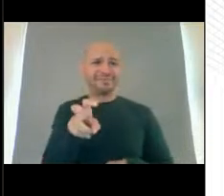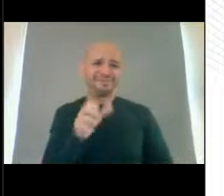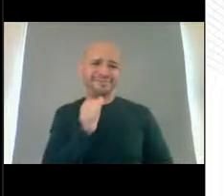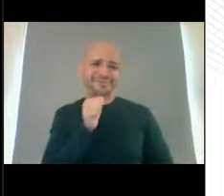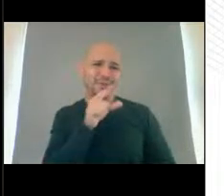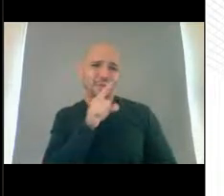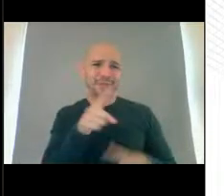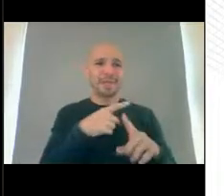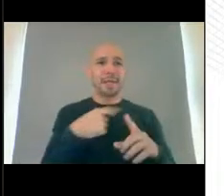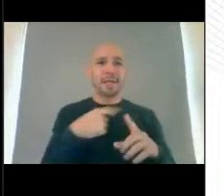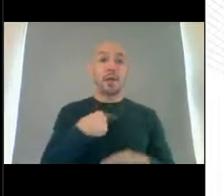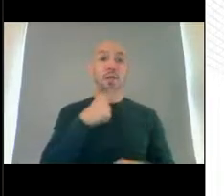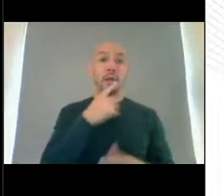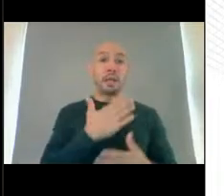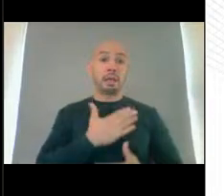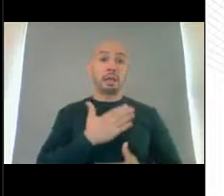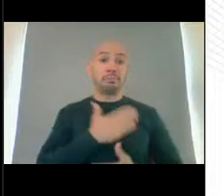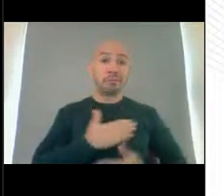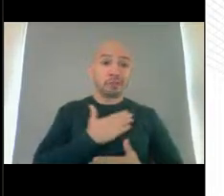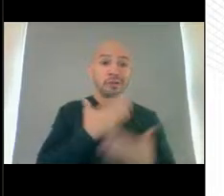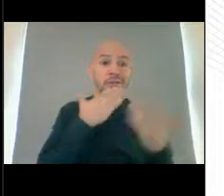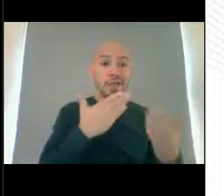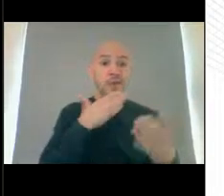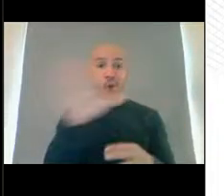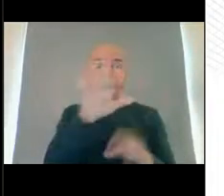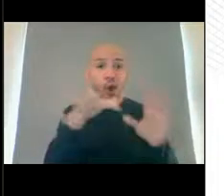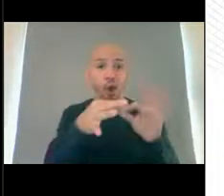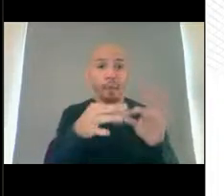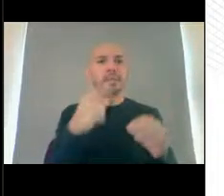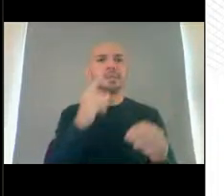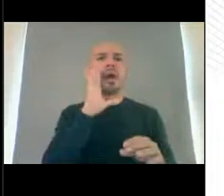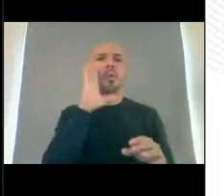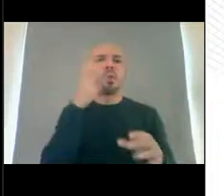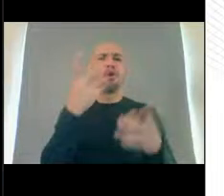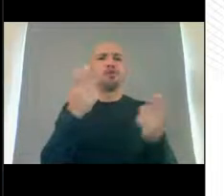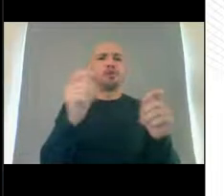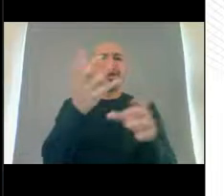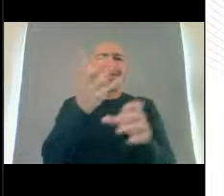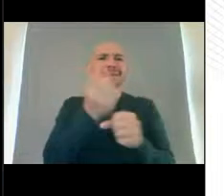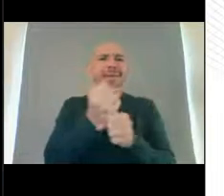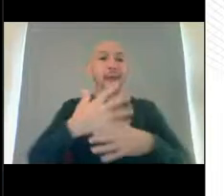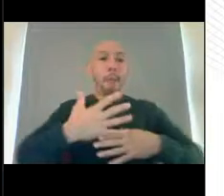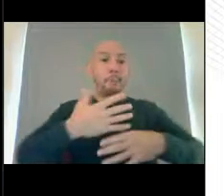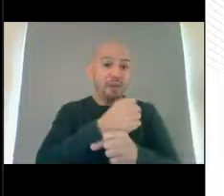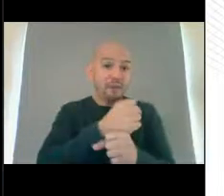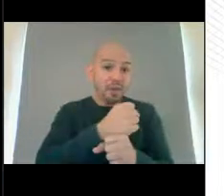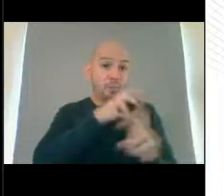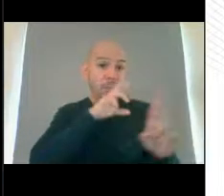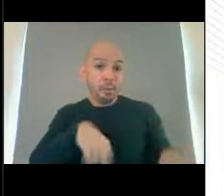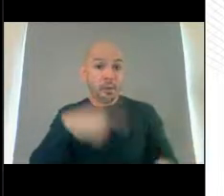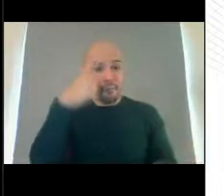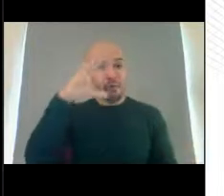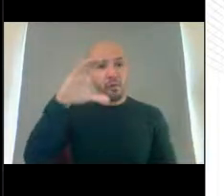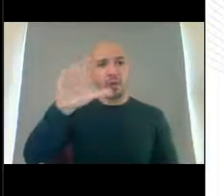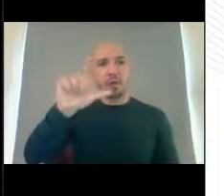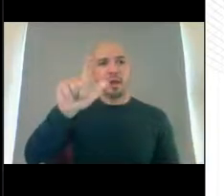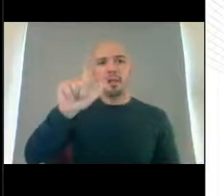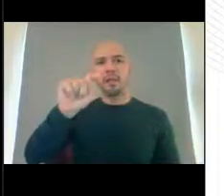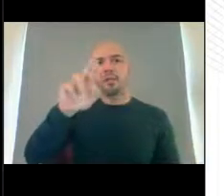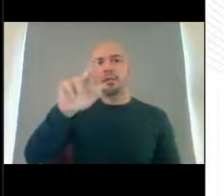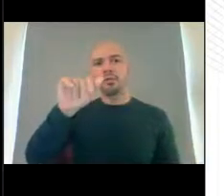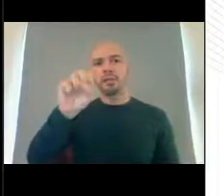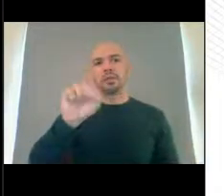and and i will try to give an abbreviated uh report from here from caltrans but i do have the the pleasure of